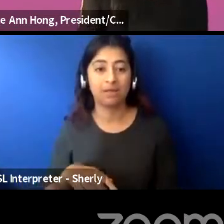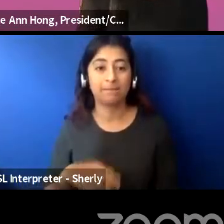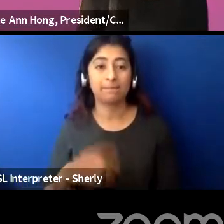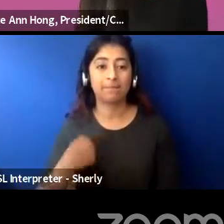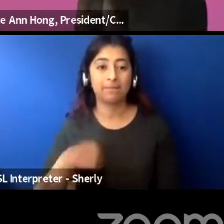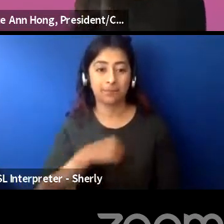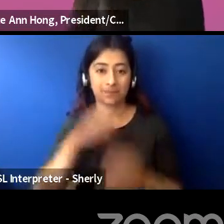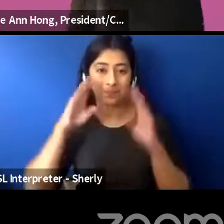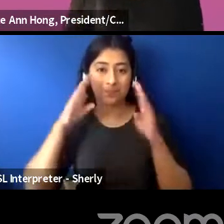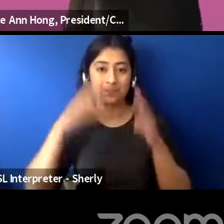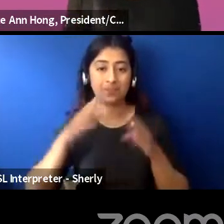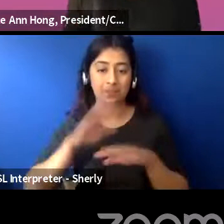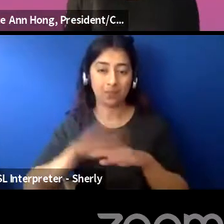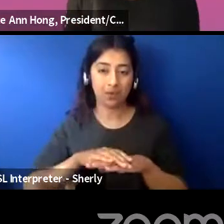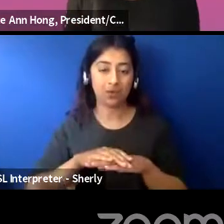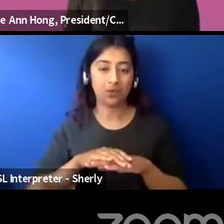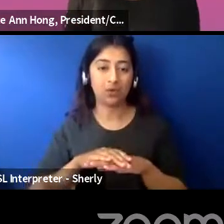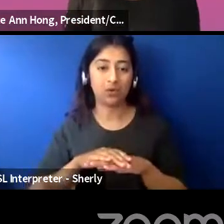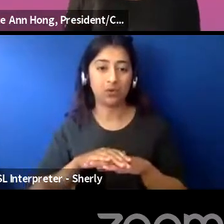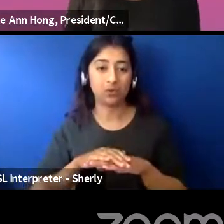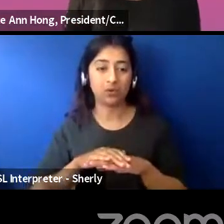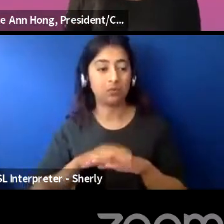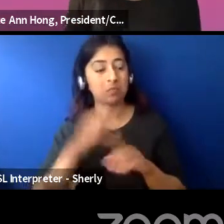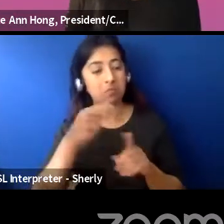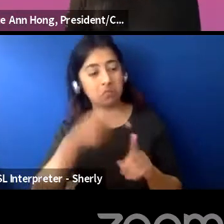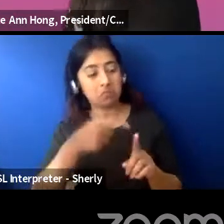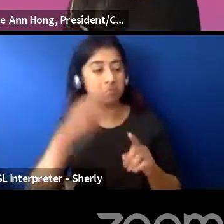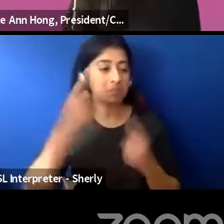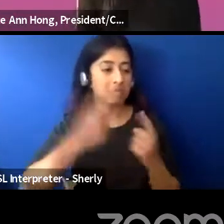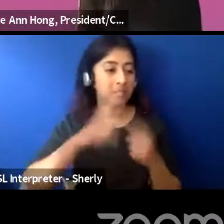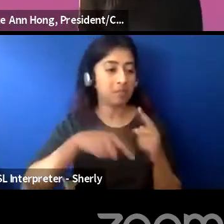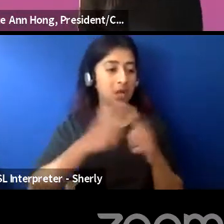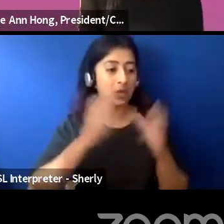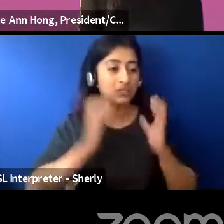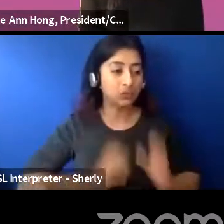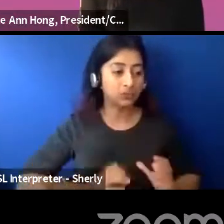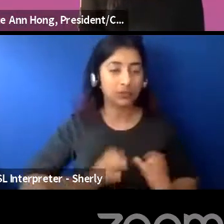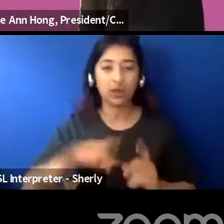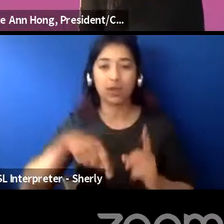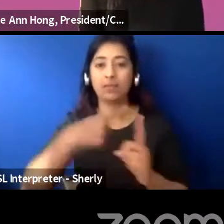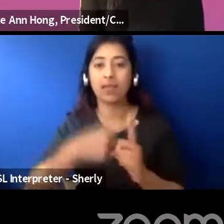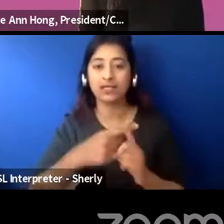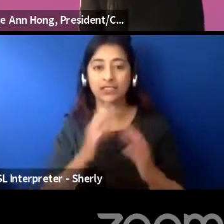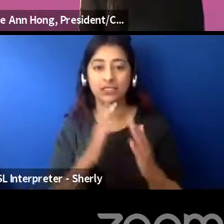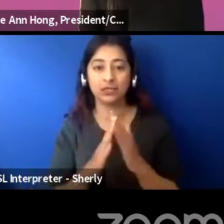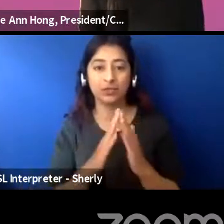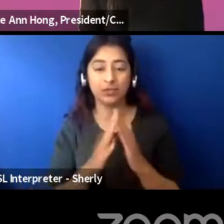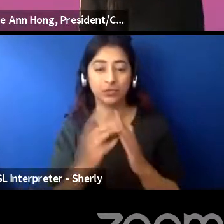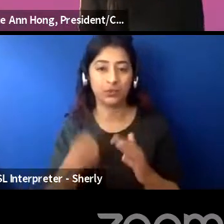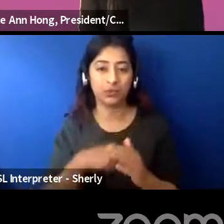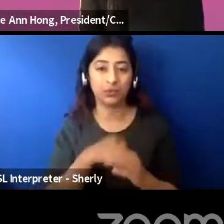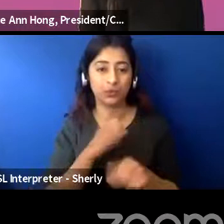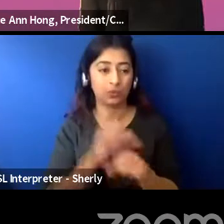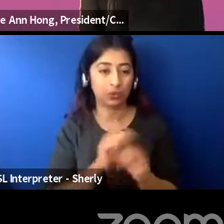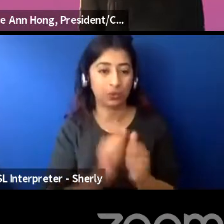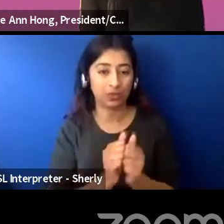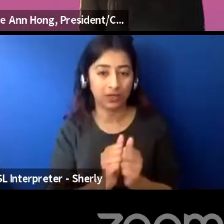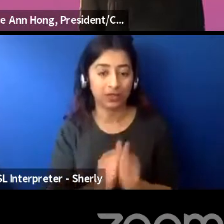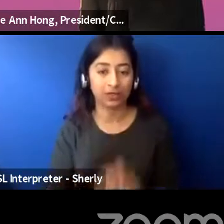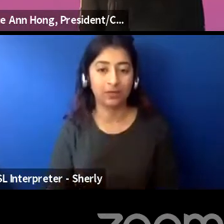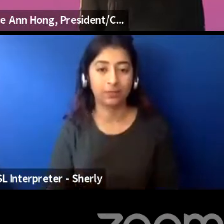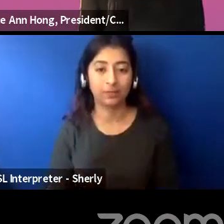just thinking about the consumer, but thinking about the communities in which we serve as well. So having